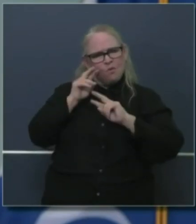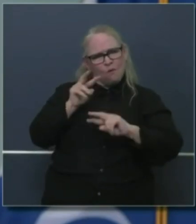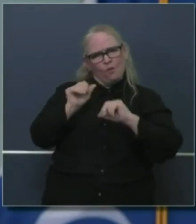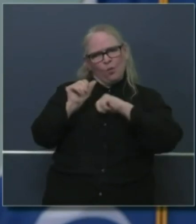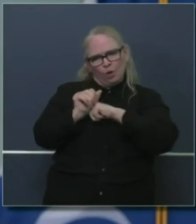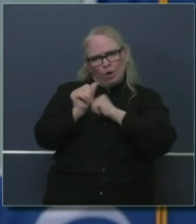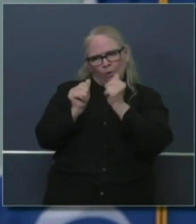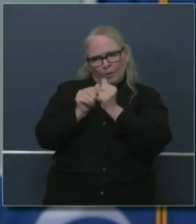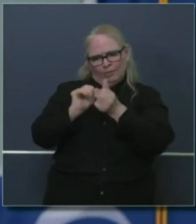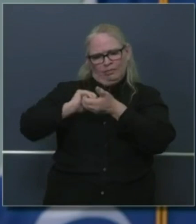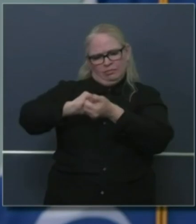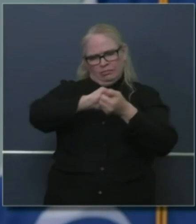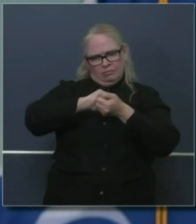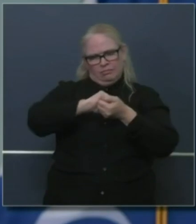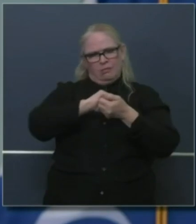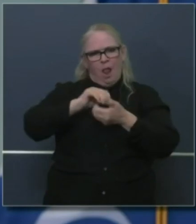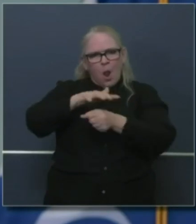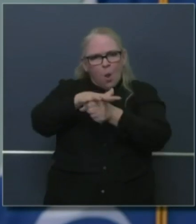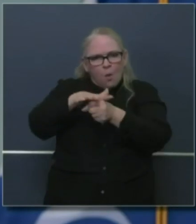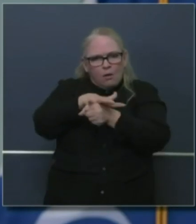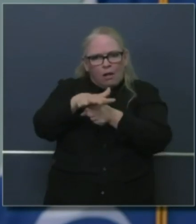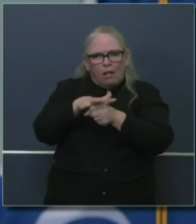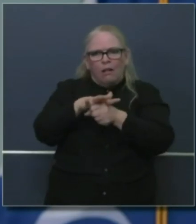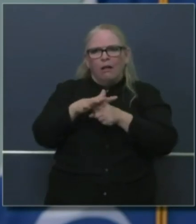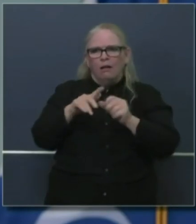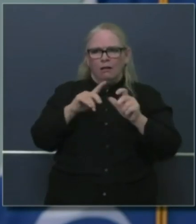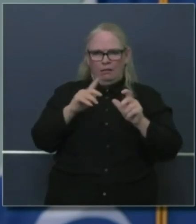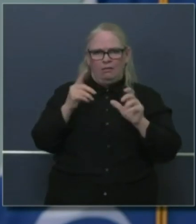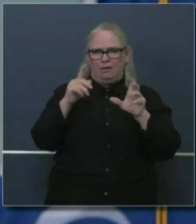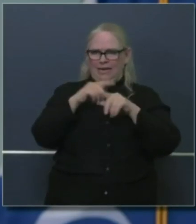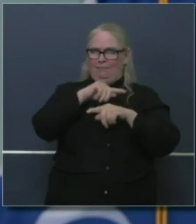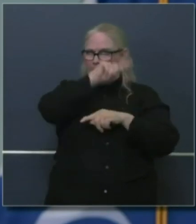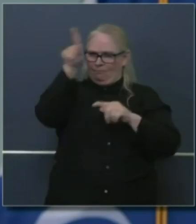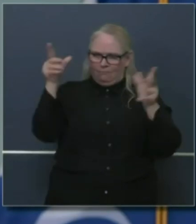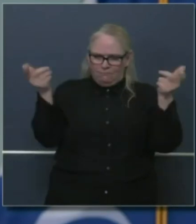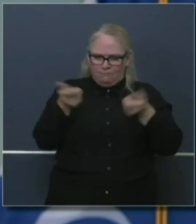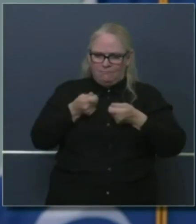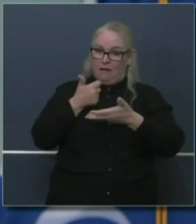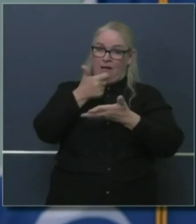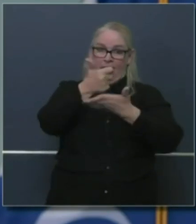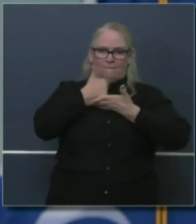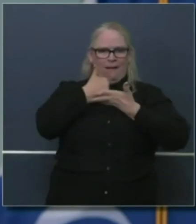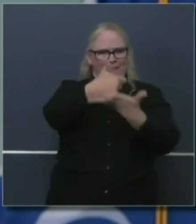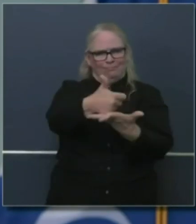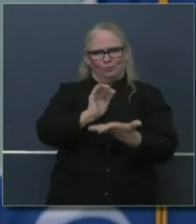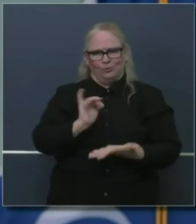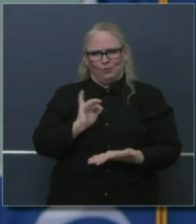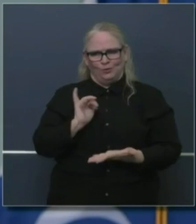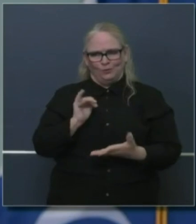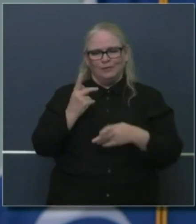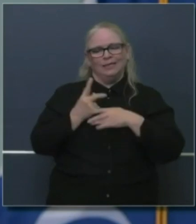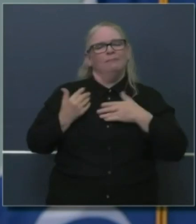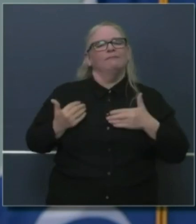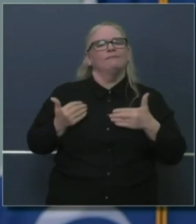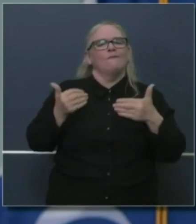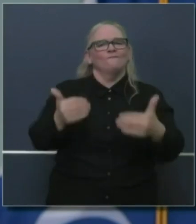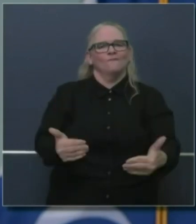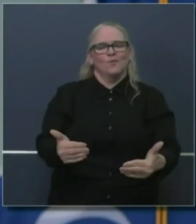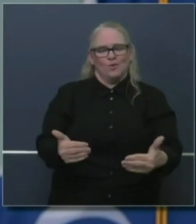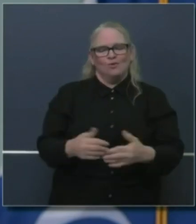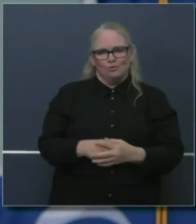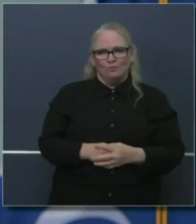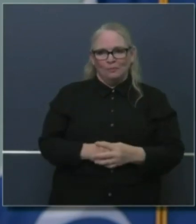local partners to pull them in and to help them help move forward into this deeper phase two. And I'll